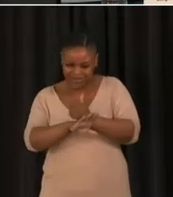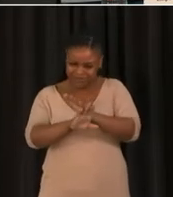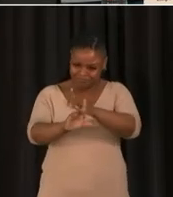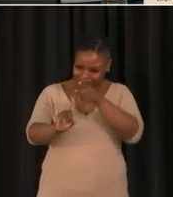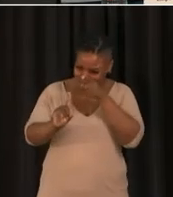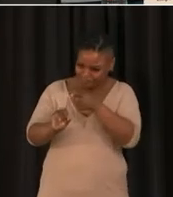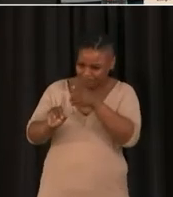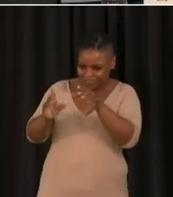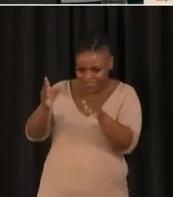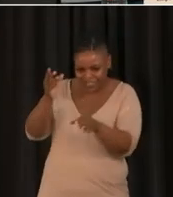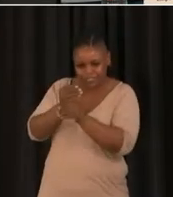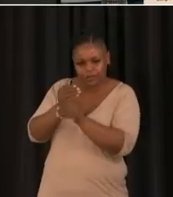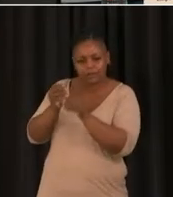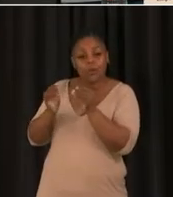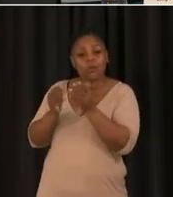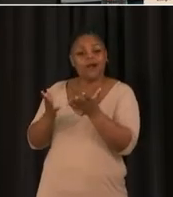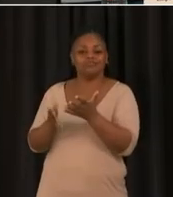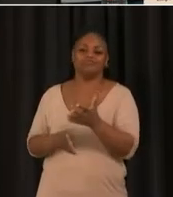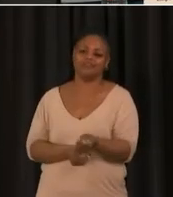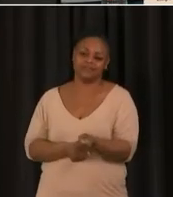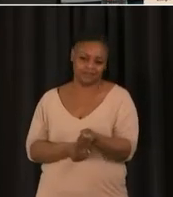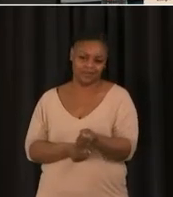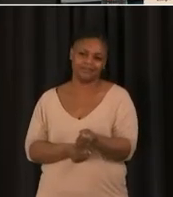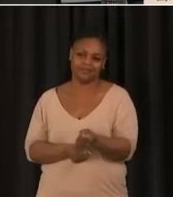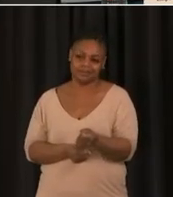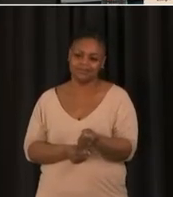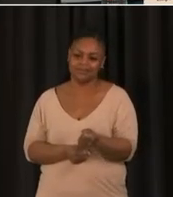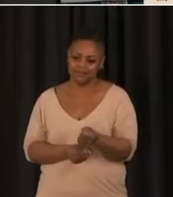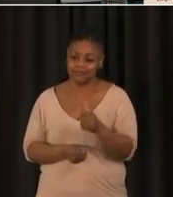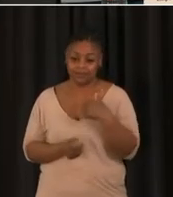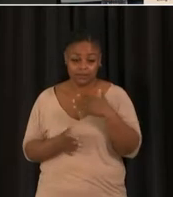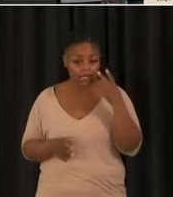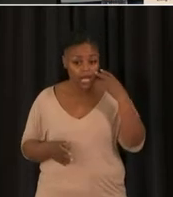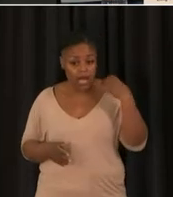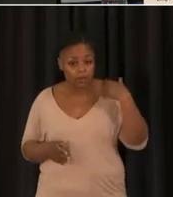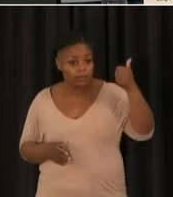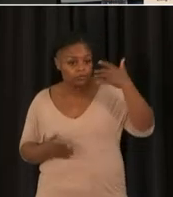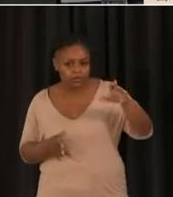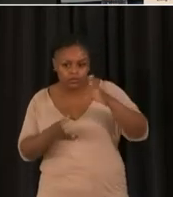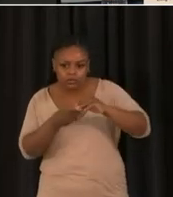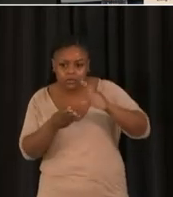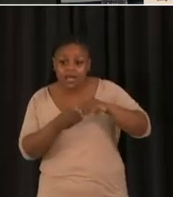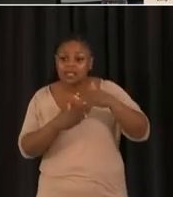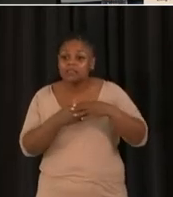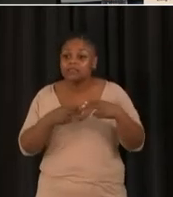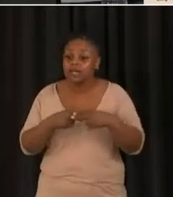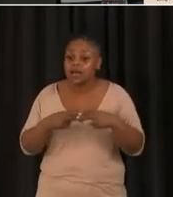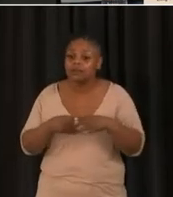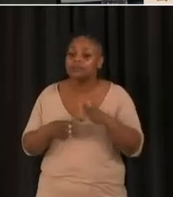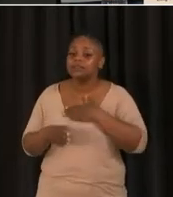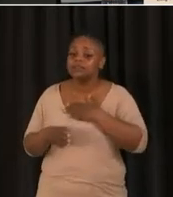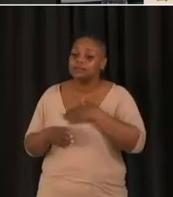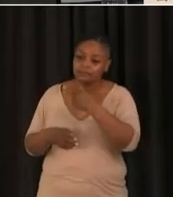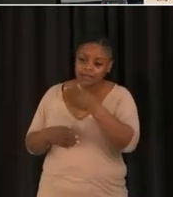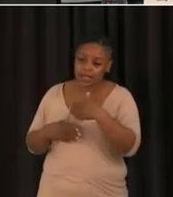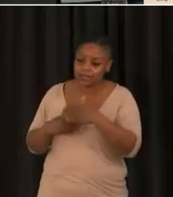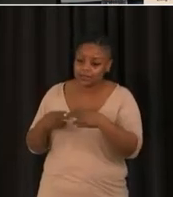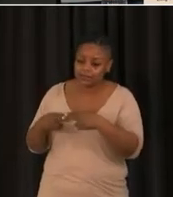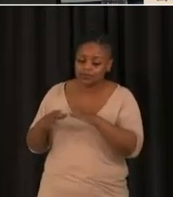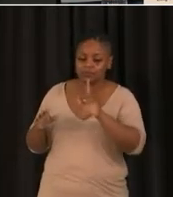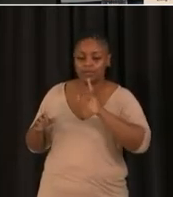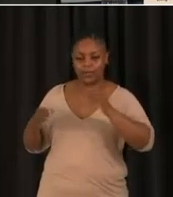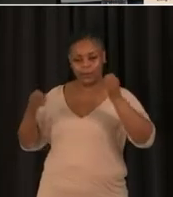create programs and products that can work for our residents. Additionally, we know that public trust